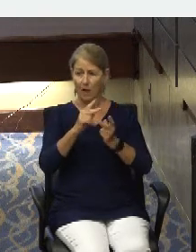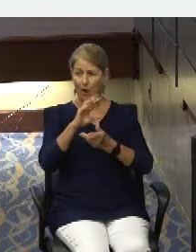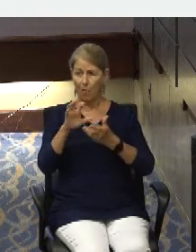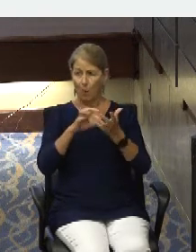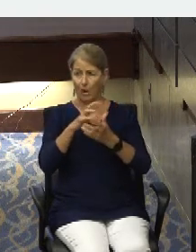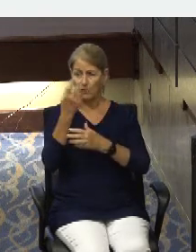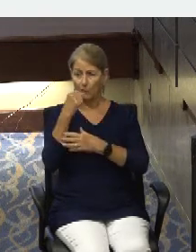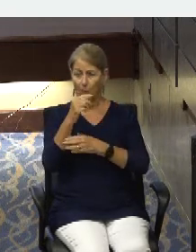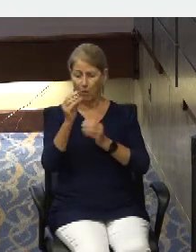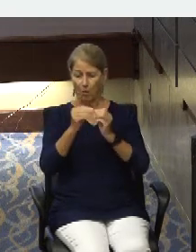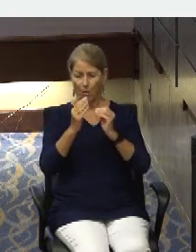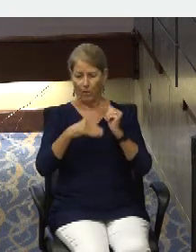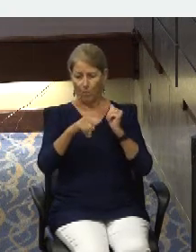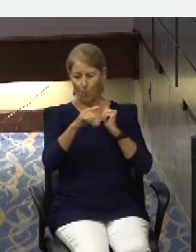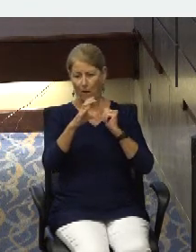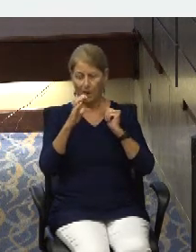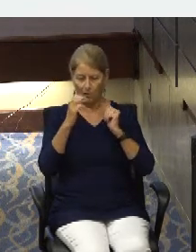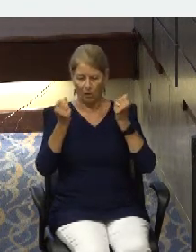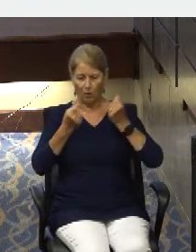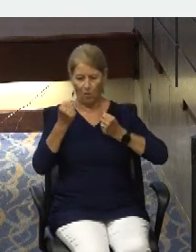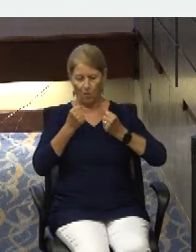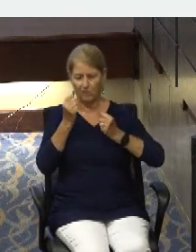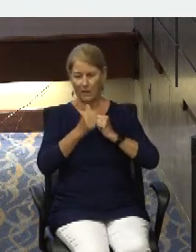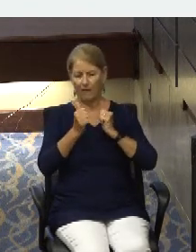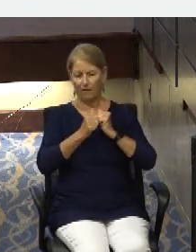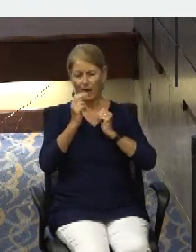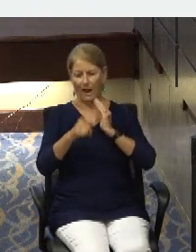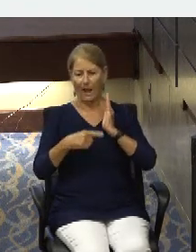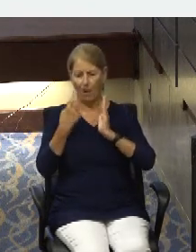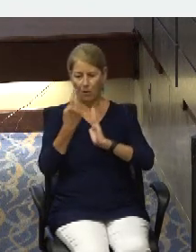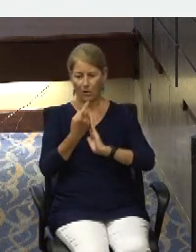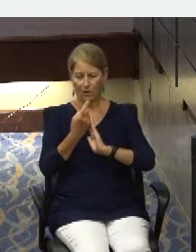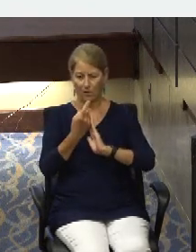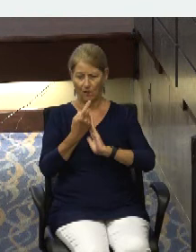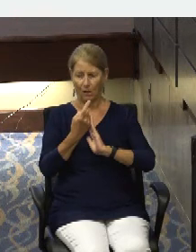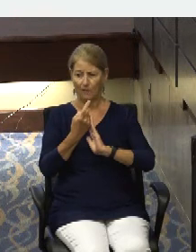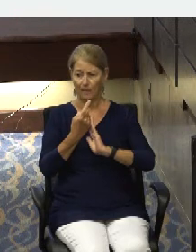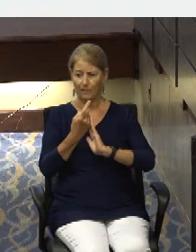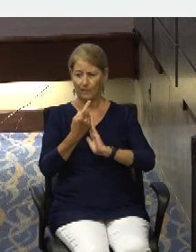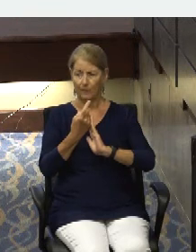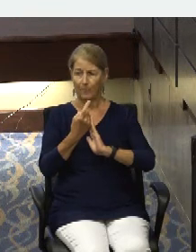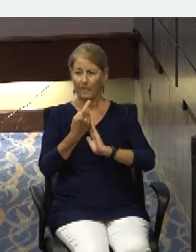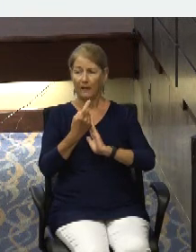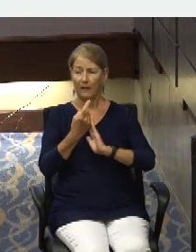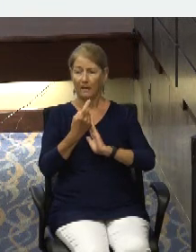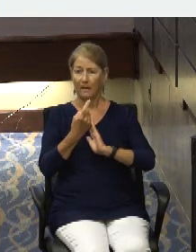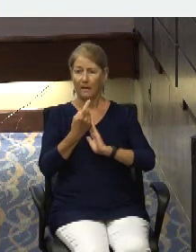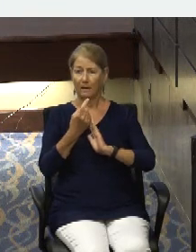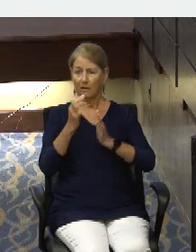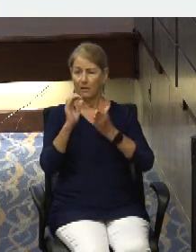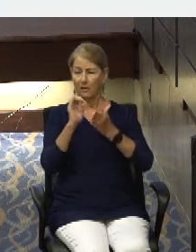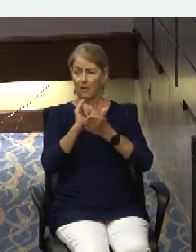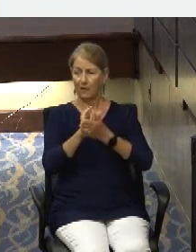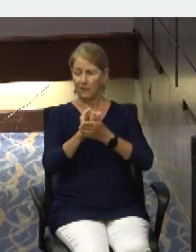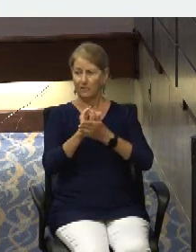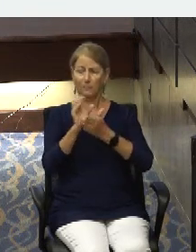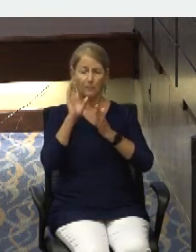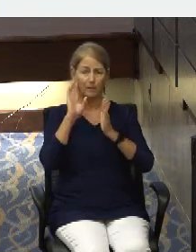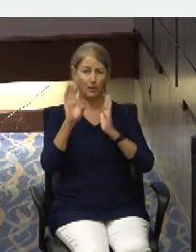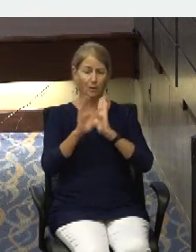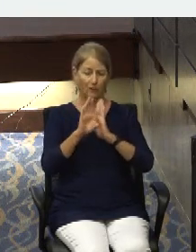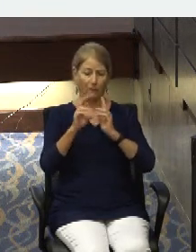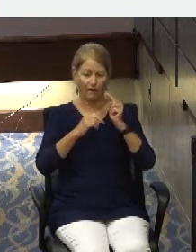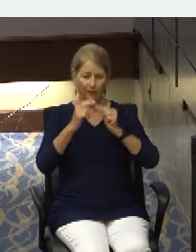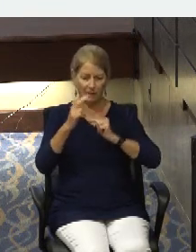100 vehicles per hour. And these are some renderings that were provided by the applicant of the facility and